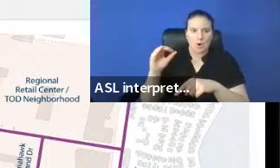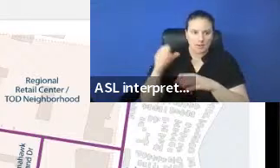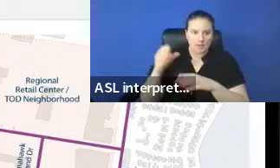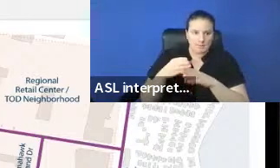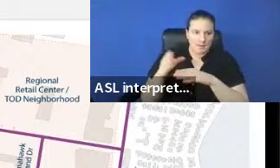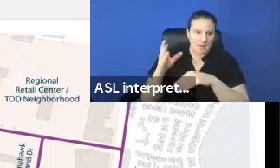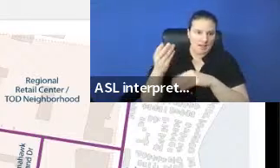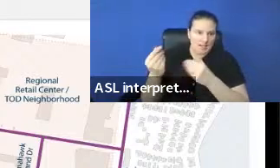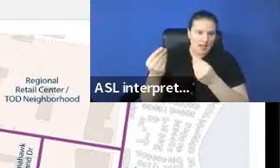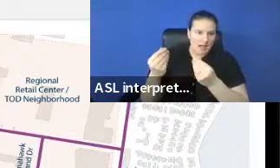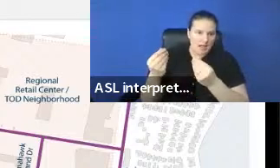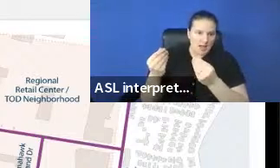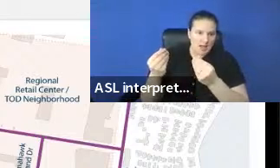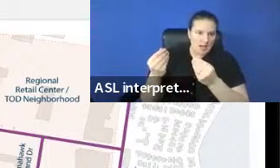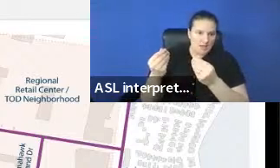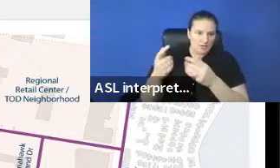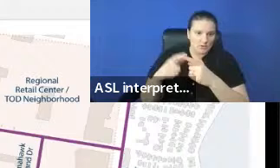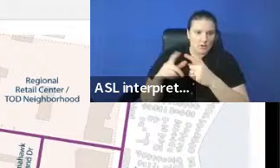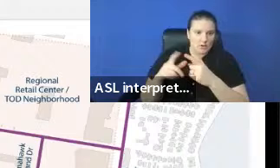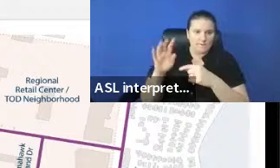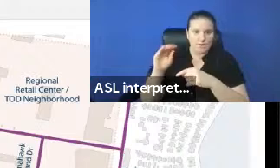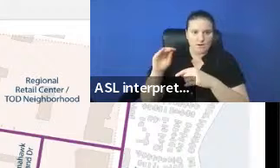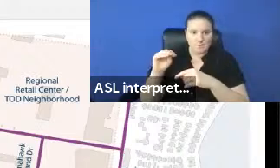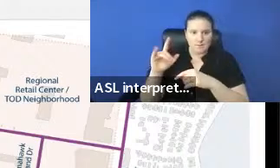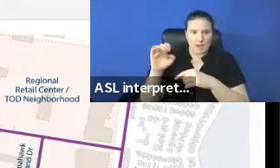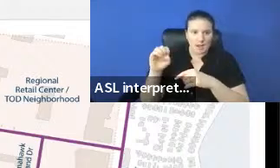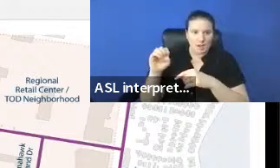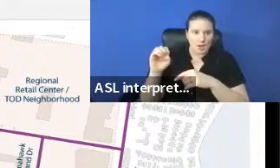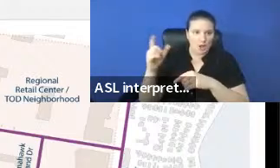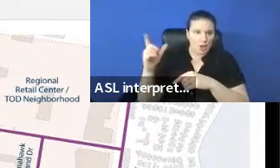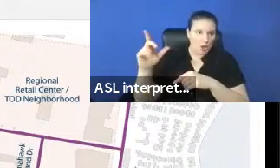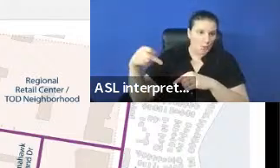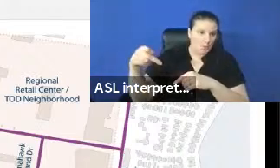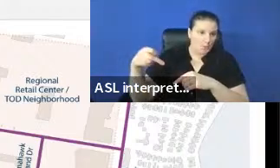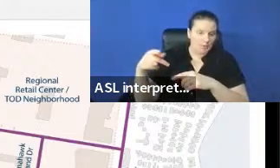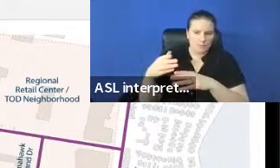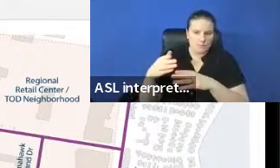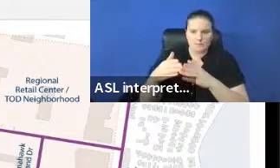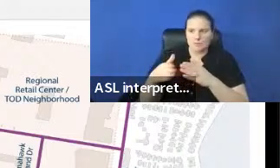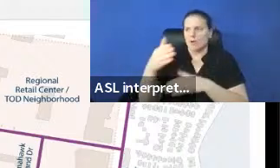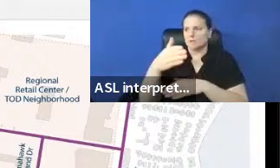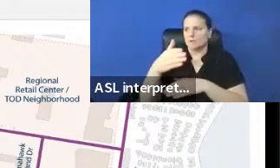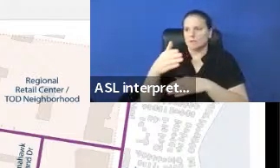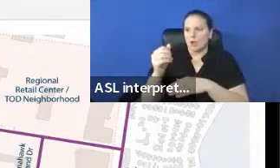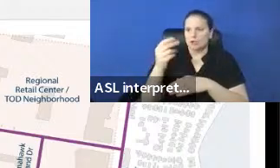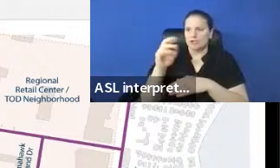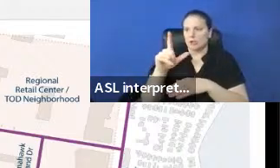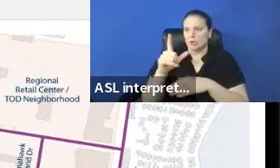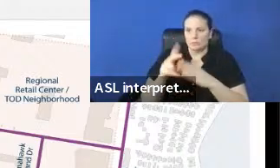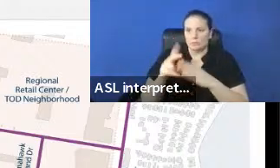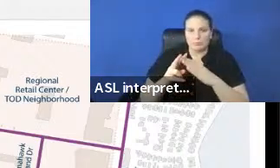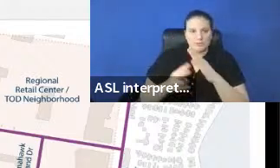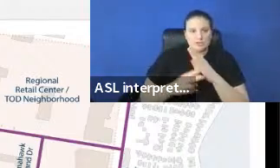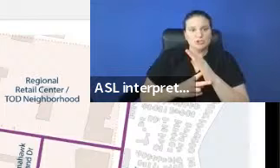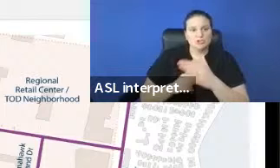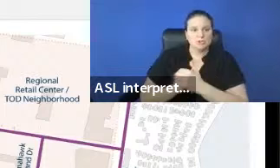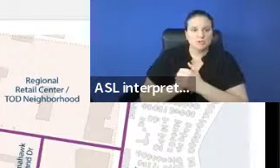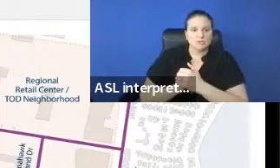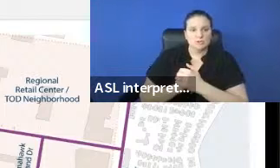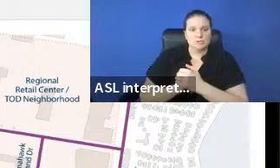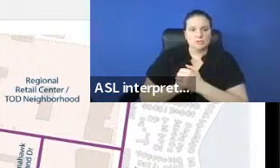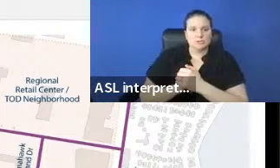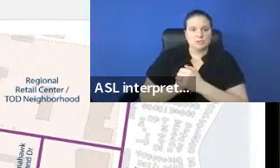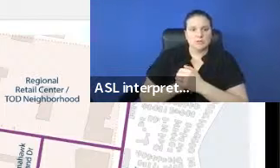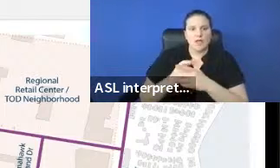where the 40-mile loop is, you would come across the arterial bridge and then